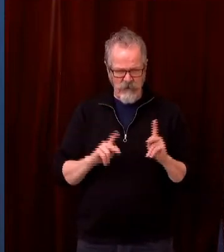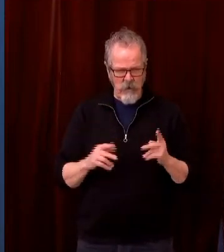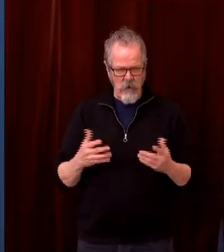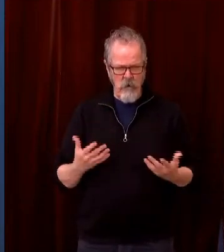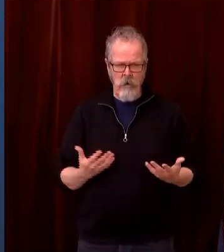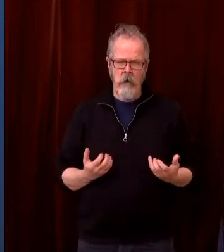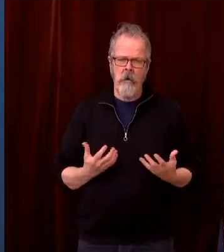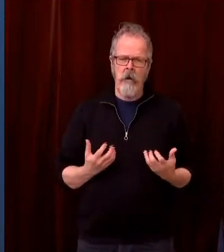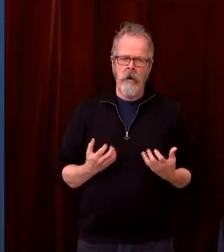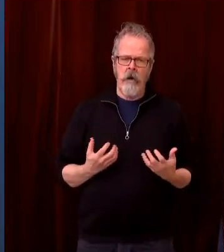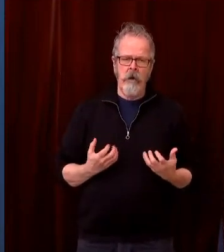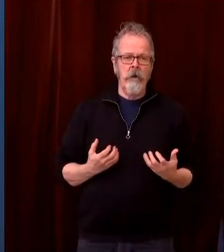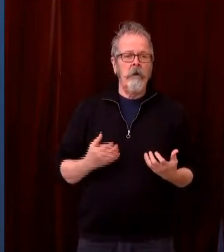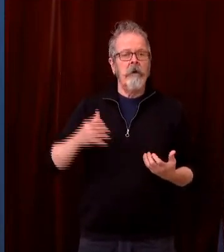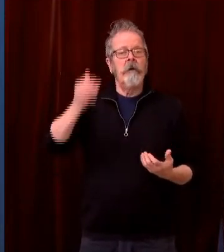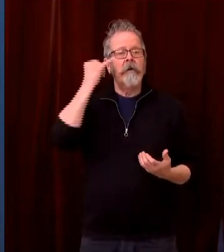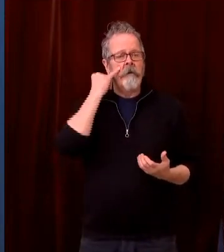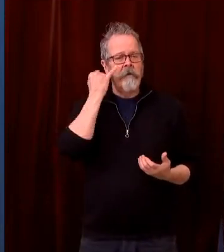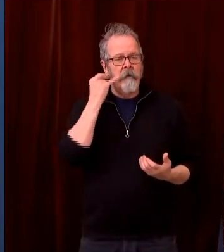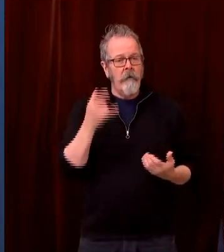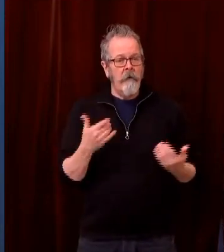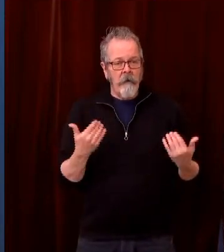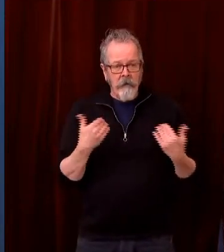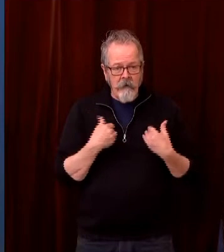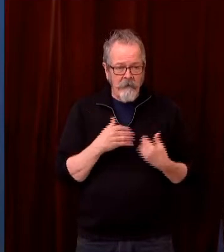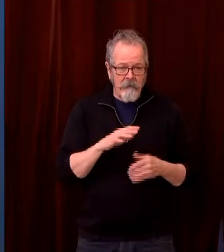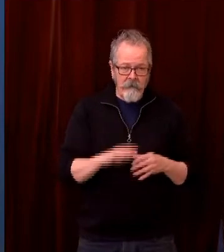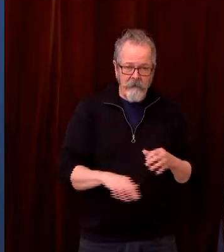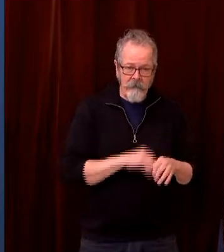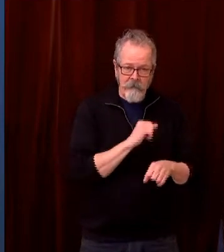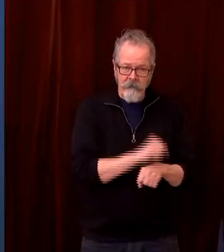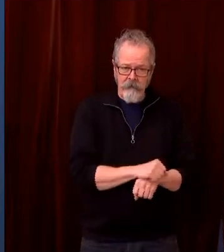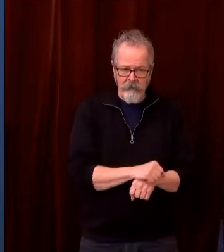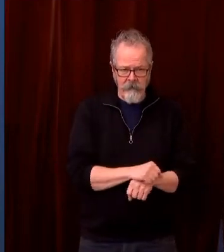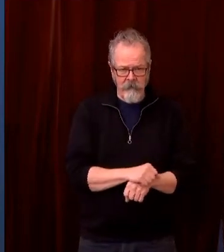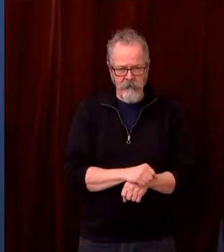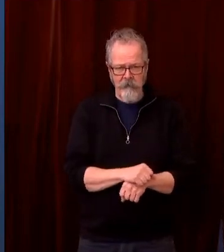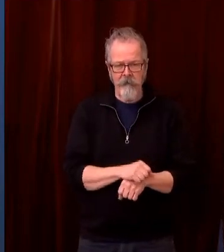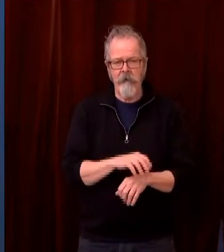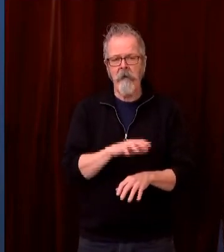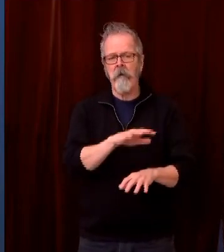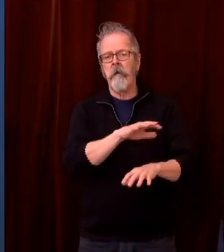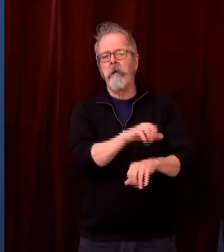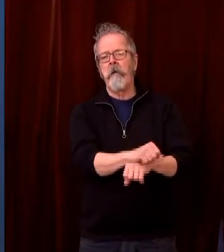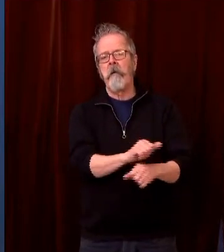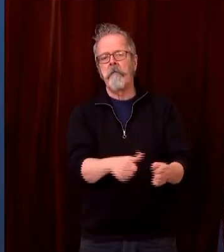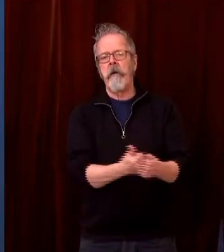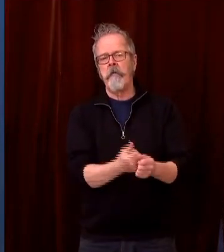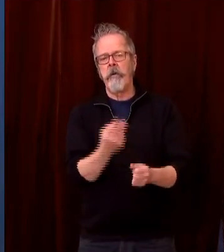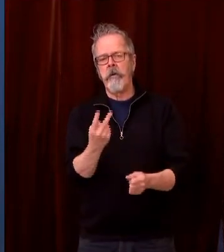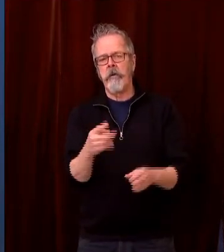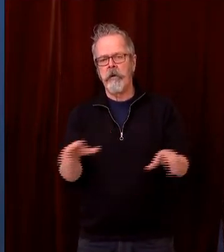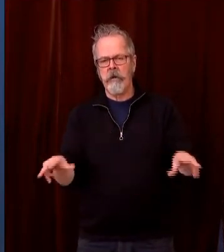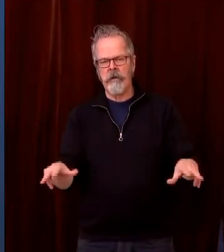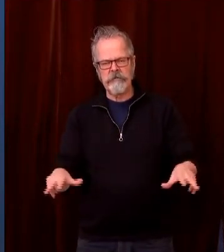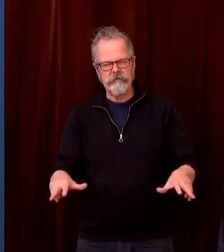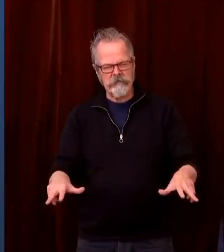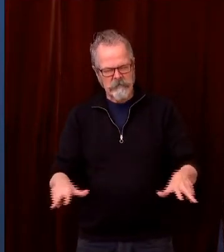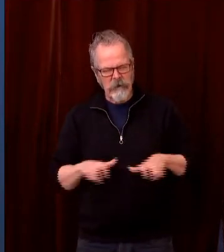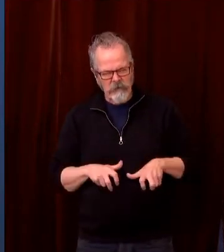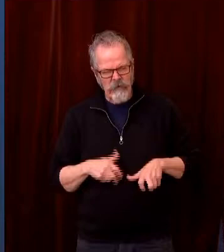know, don't take other appointments. I mean, it's fine to ask, but if you do receive an